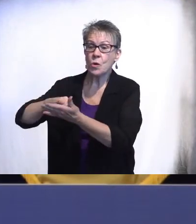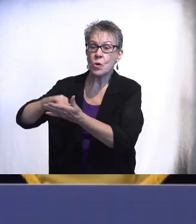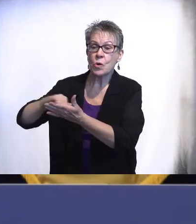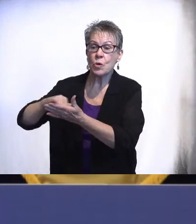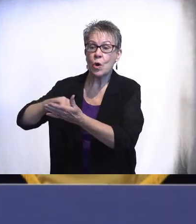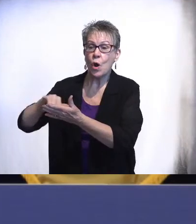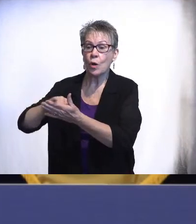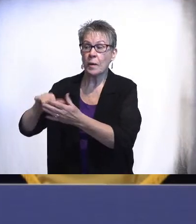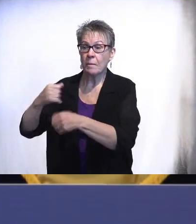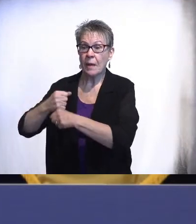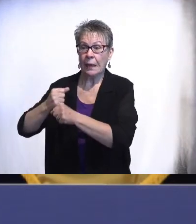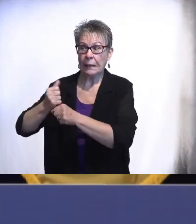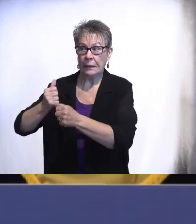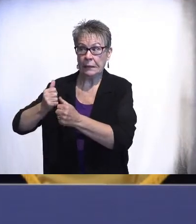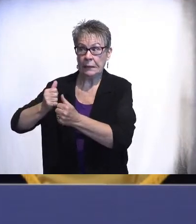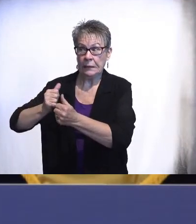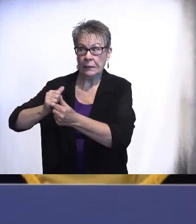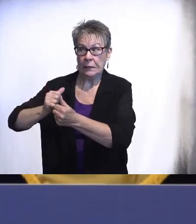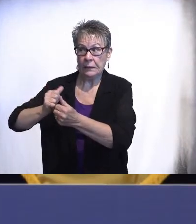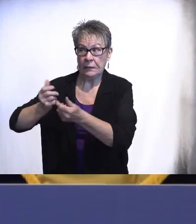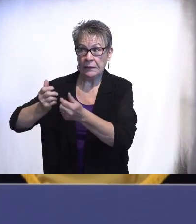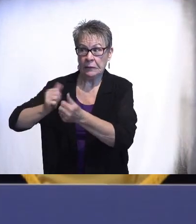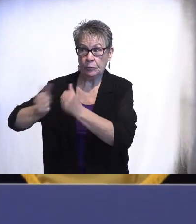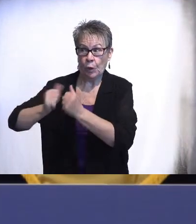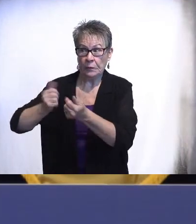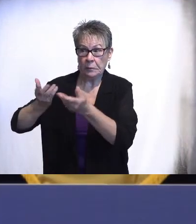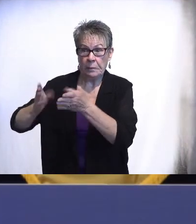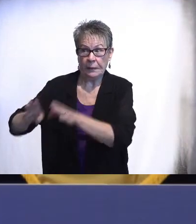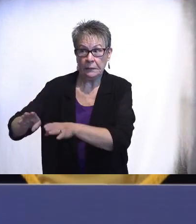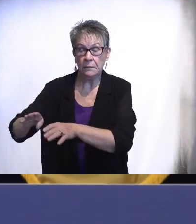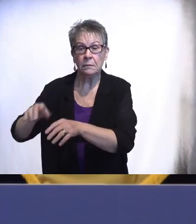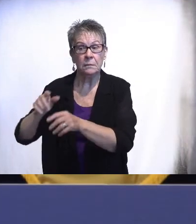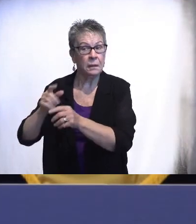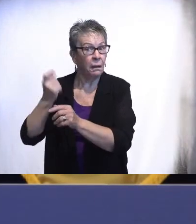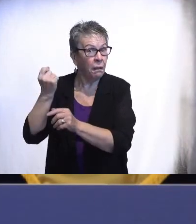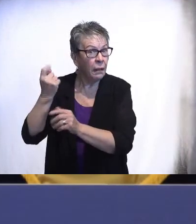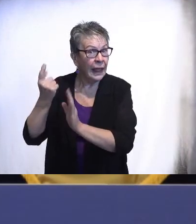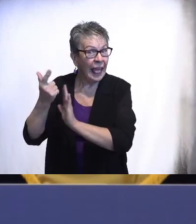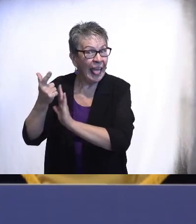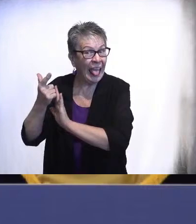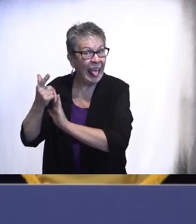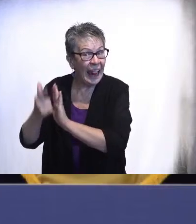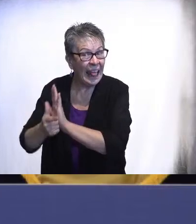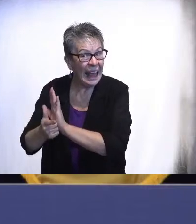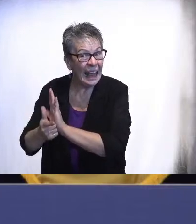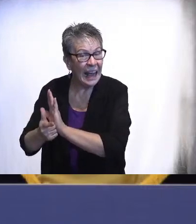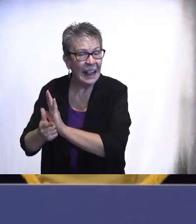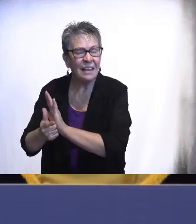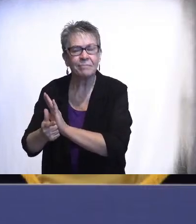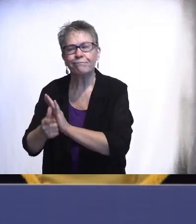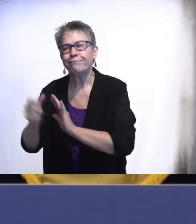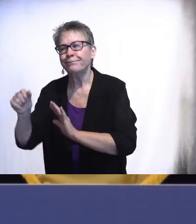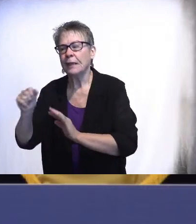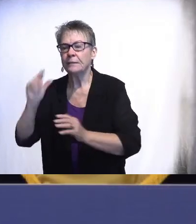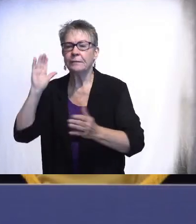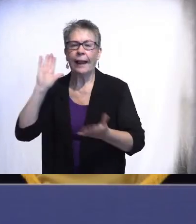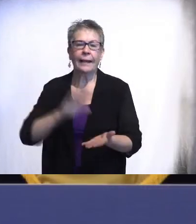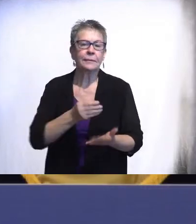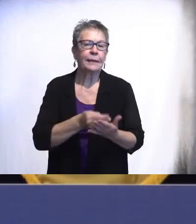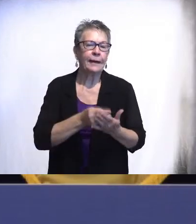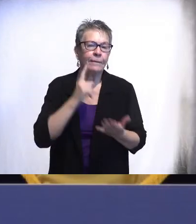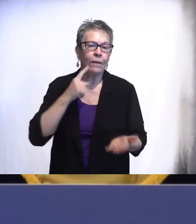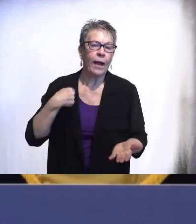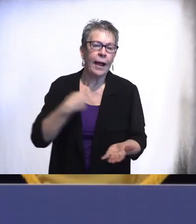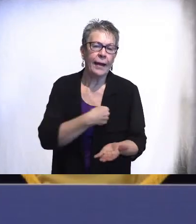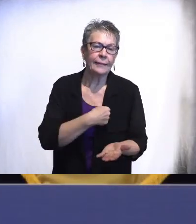out of our book of business. That was always our expectation, and that's what's happening. You have, and you know